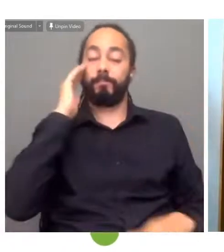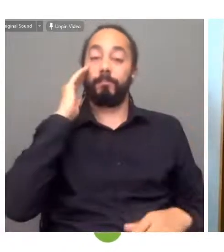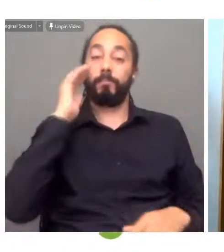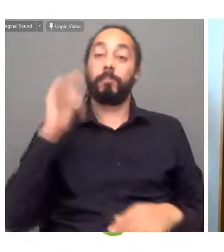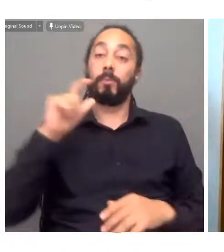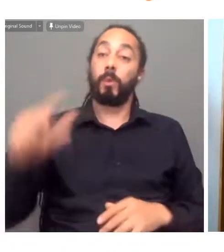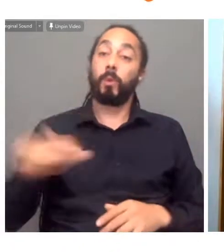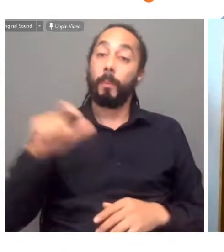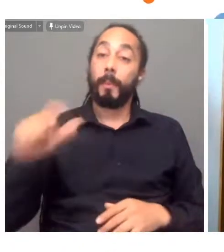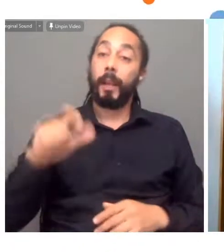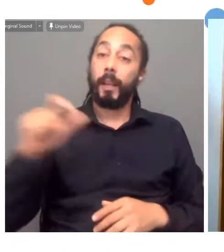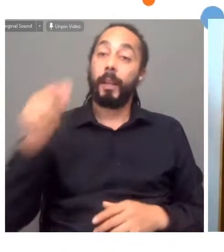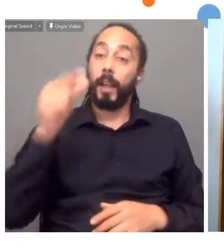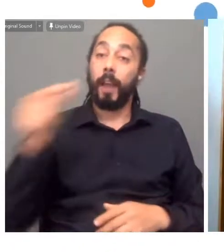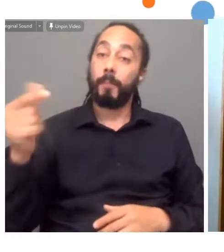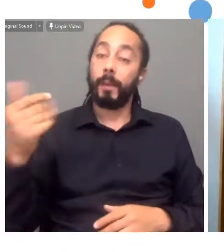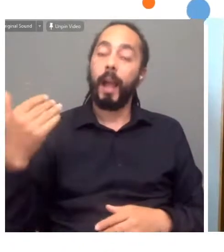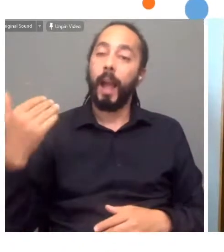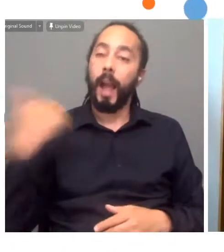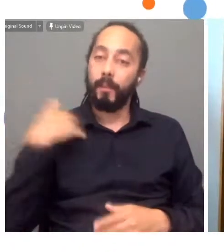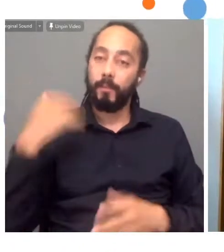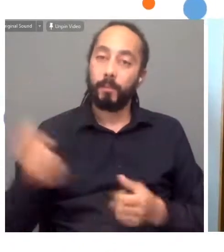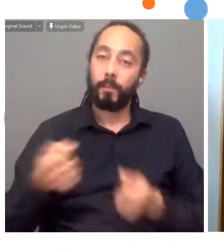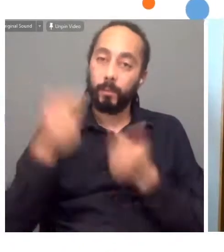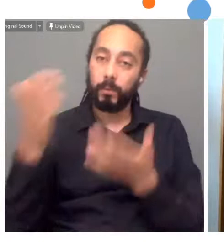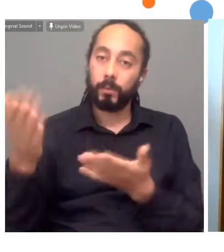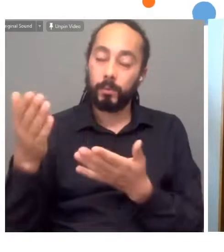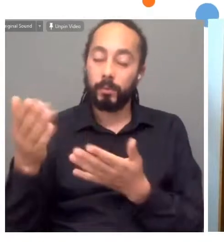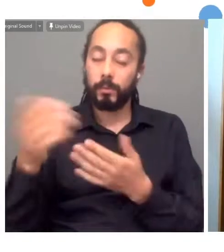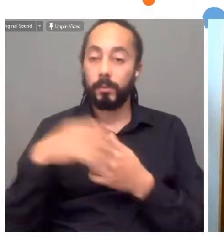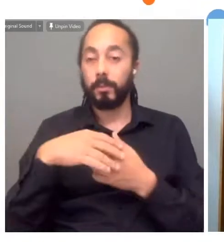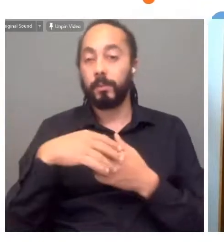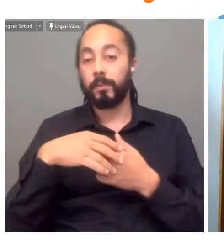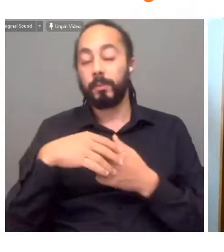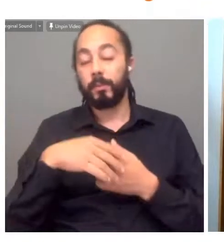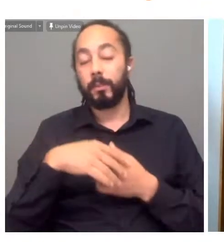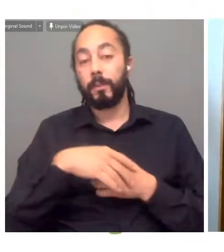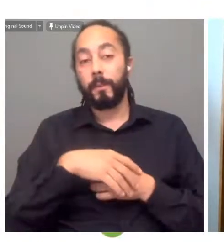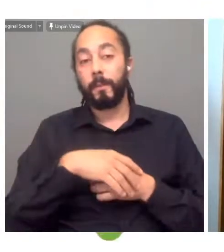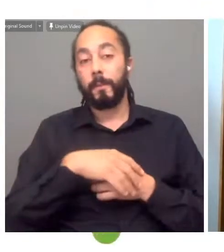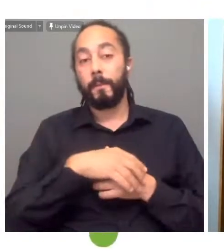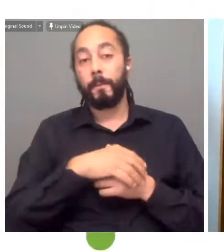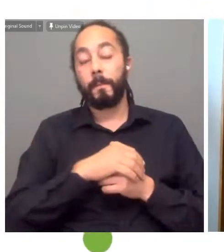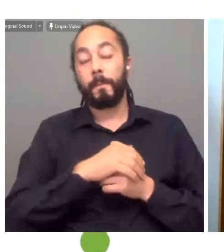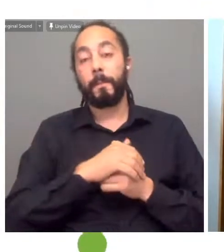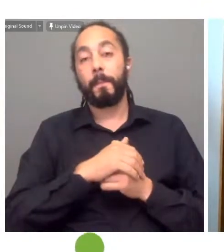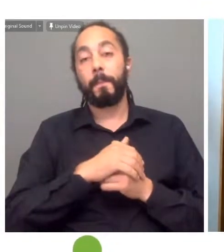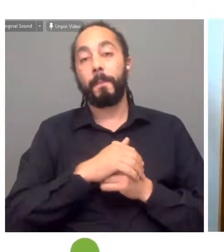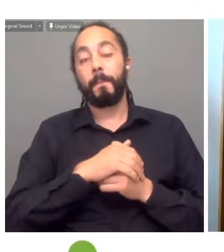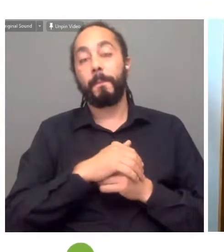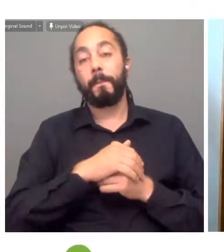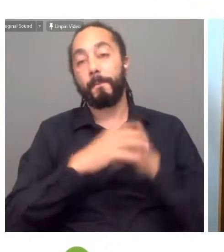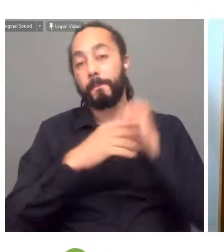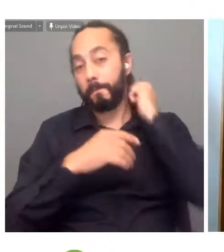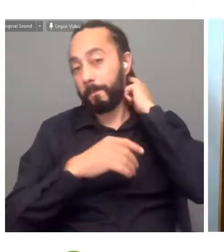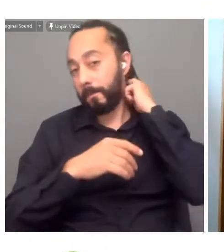has a proposal they're floating around. So we're definitely looking at how we